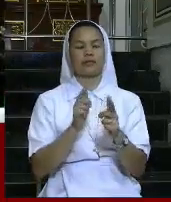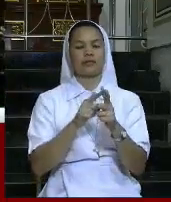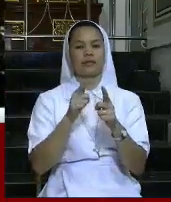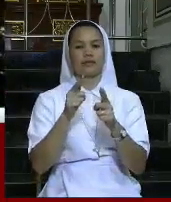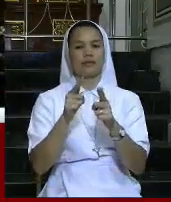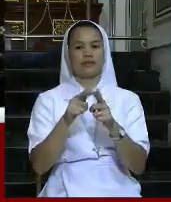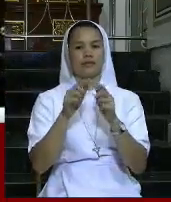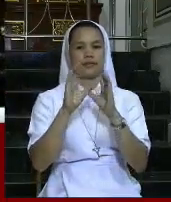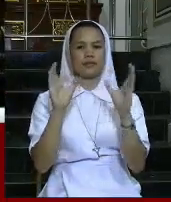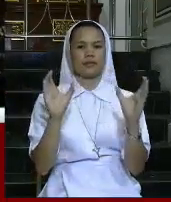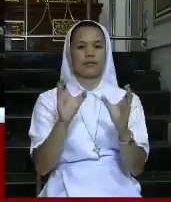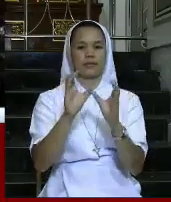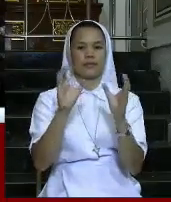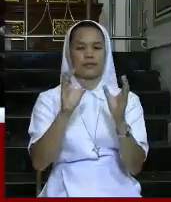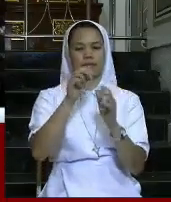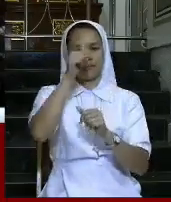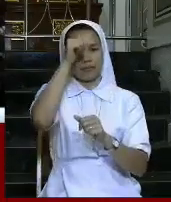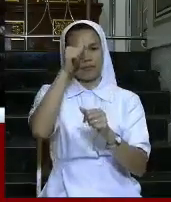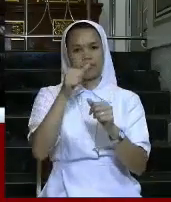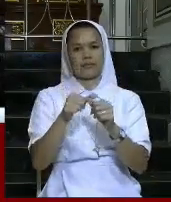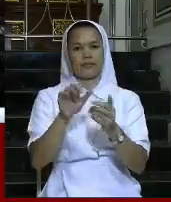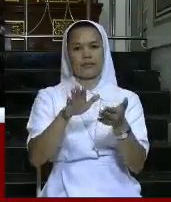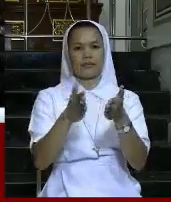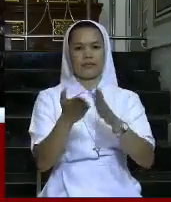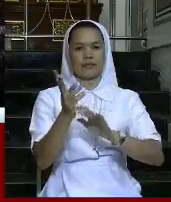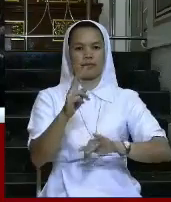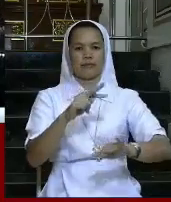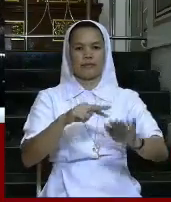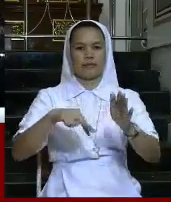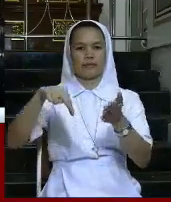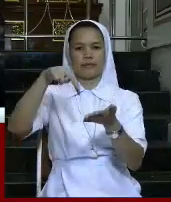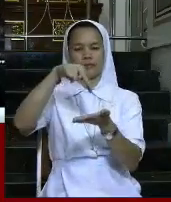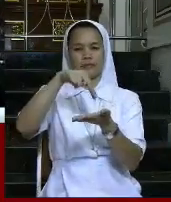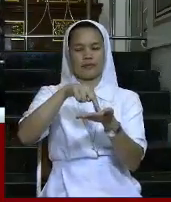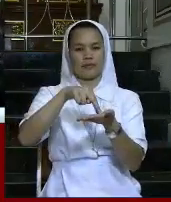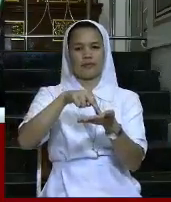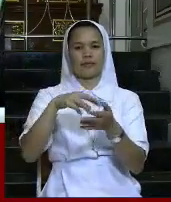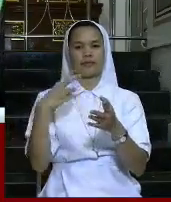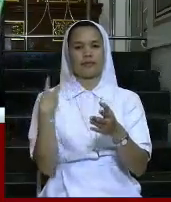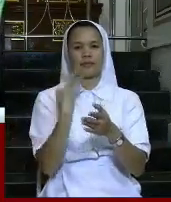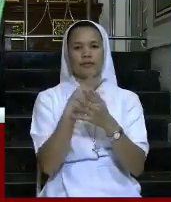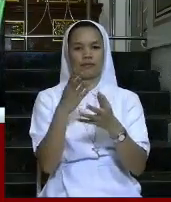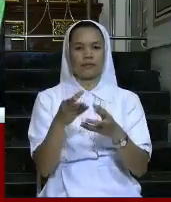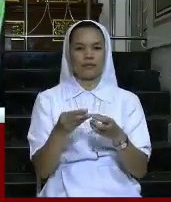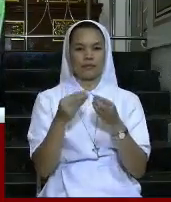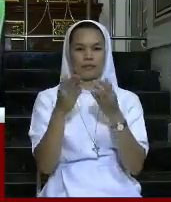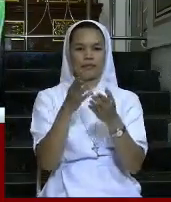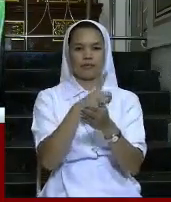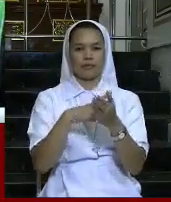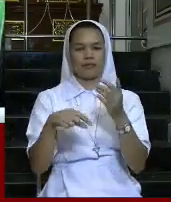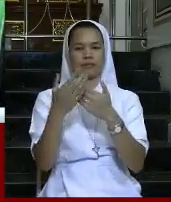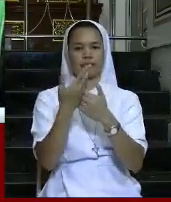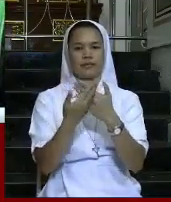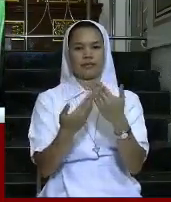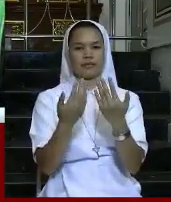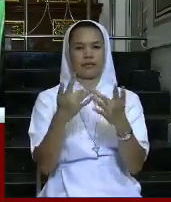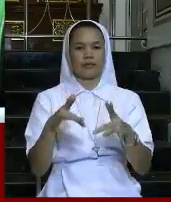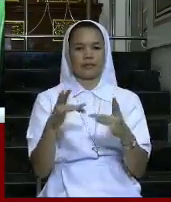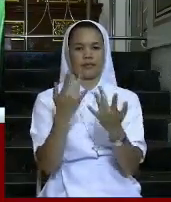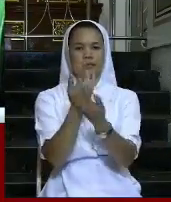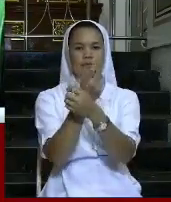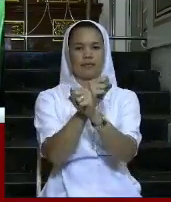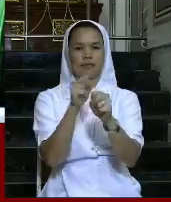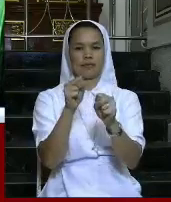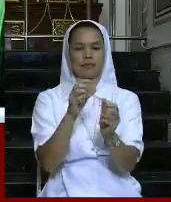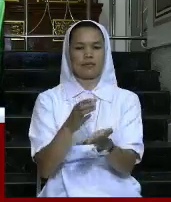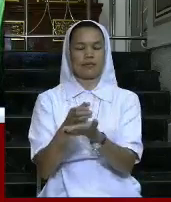Therefore, as we celebrate the memorial of His death and resurrection, we offer You, Lord, the bread of life and the chalice of